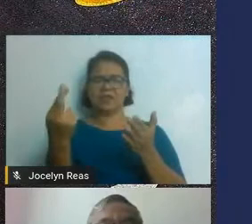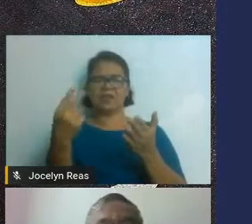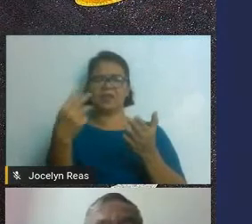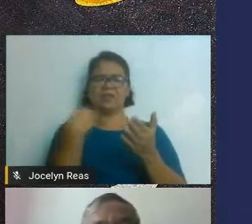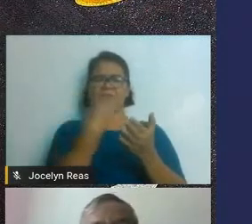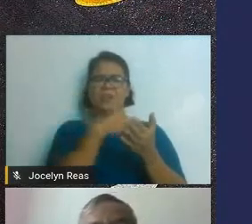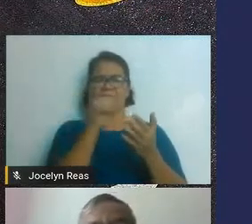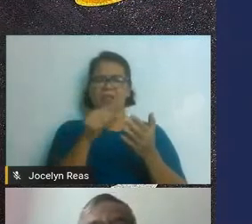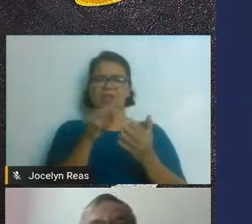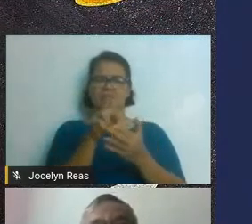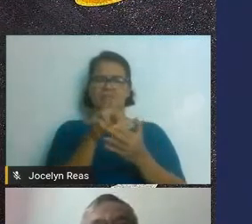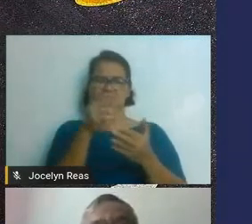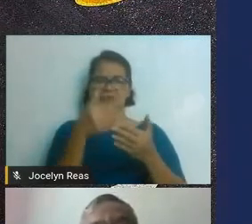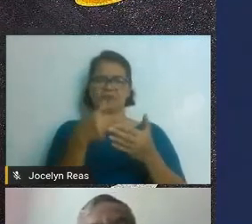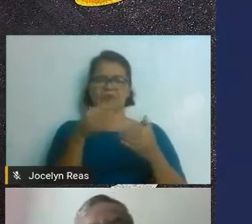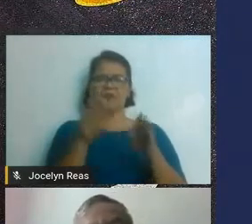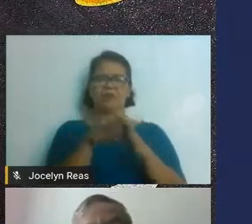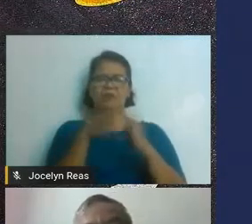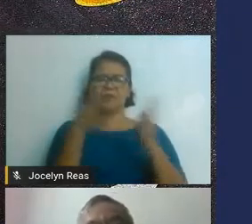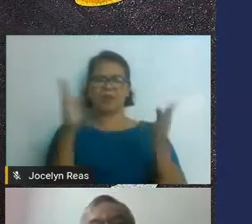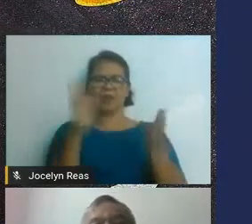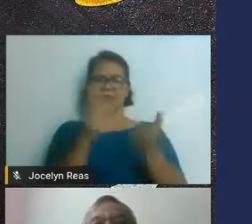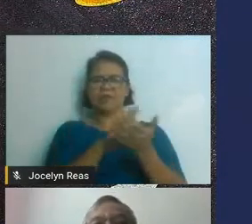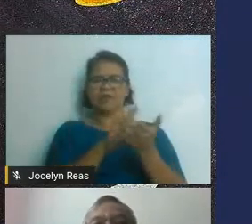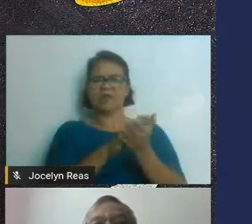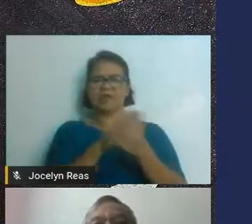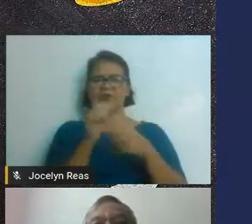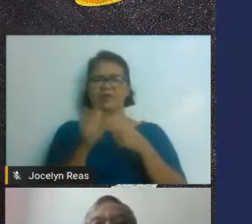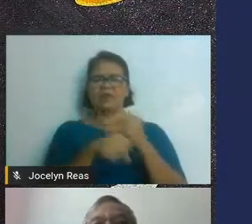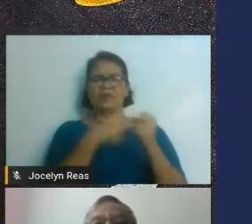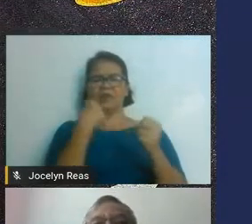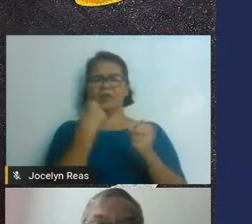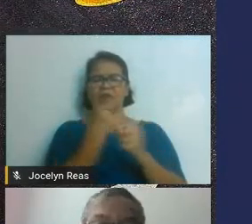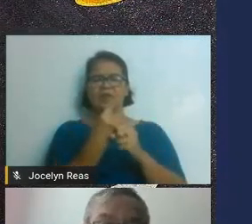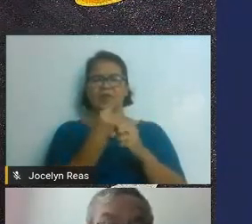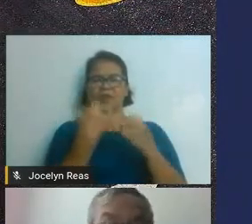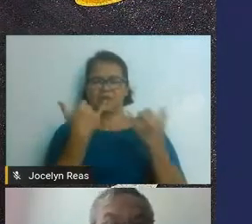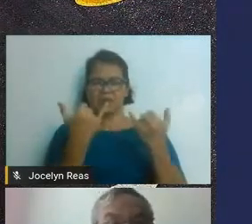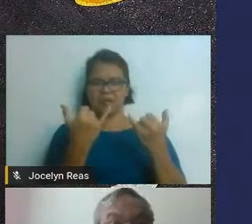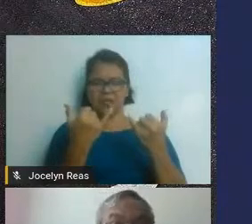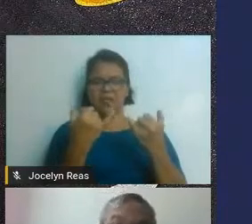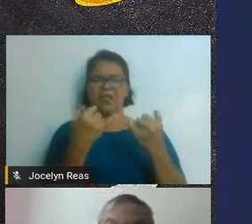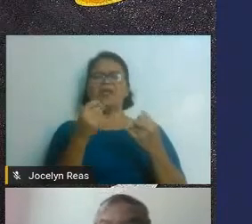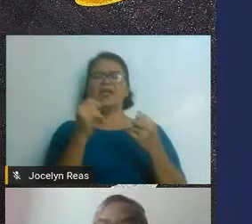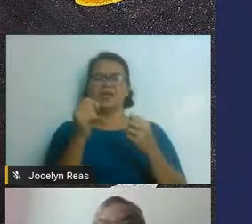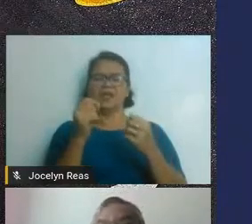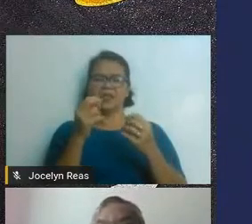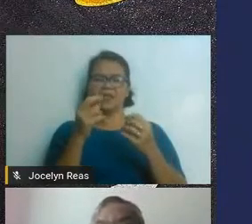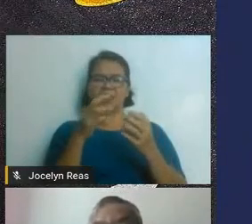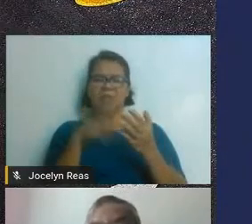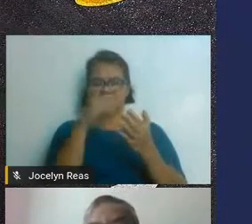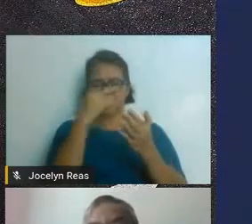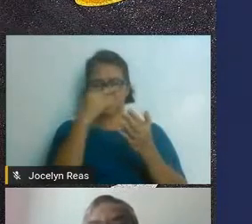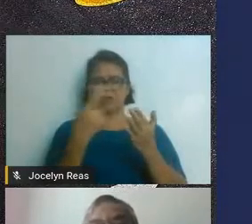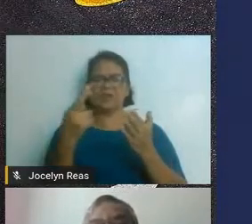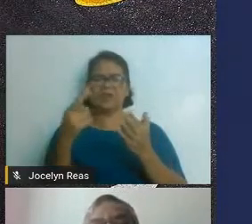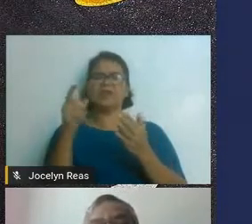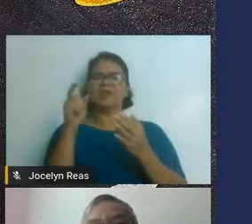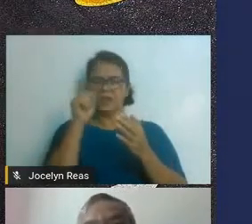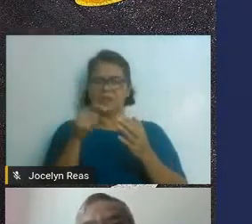the self-learning modules that have been prepared, and the teachers, kung magtatrabaho na tayo next